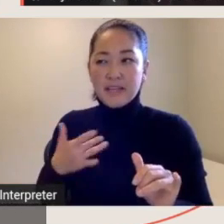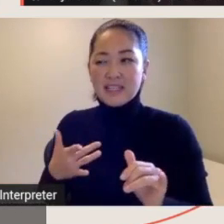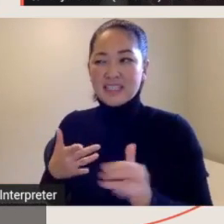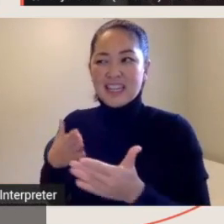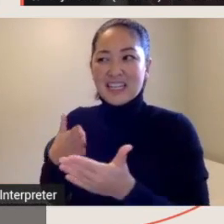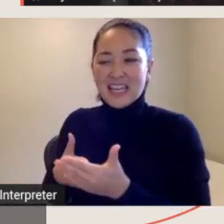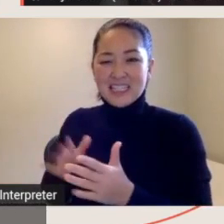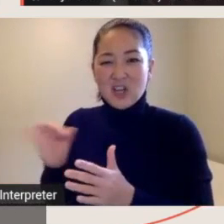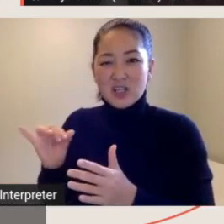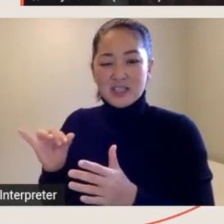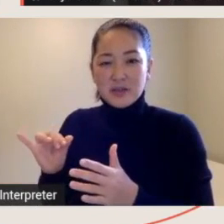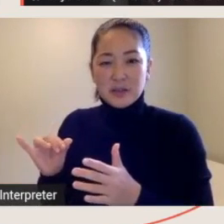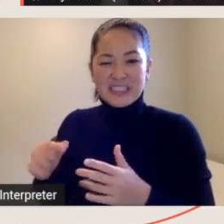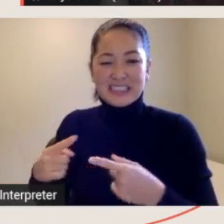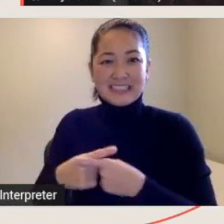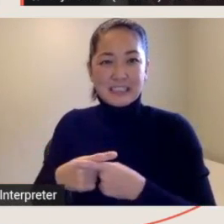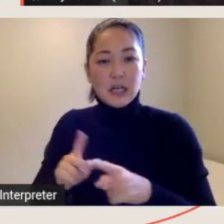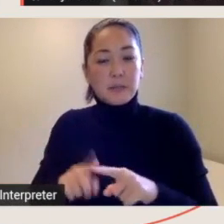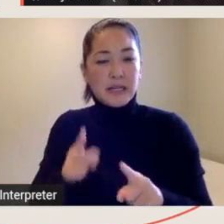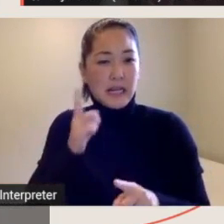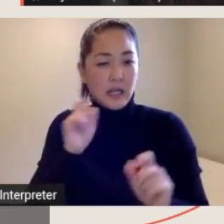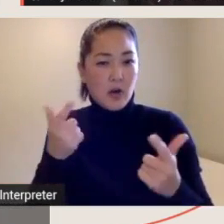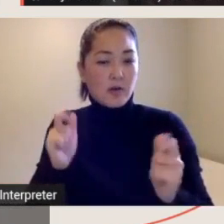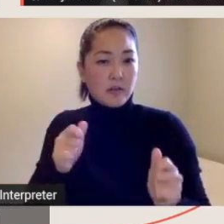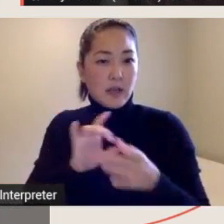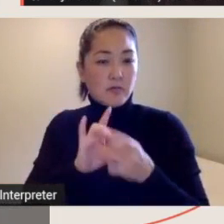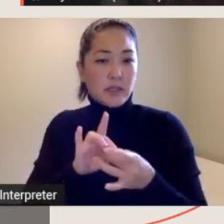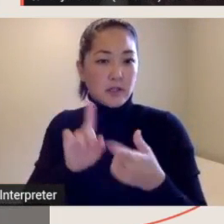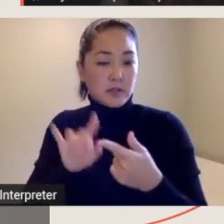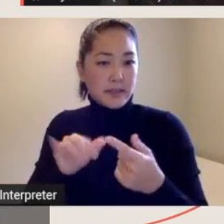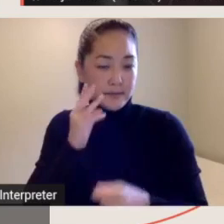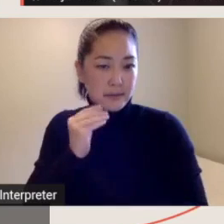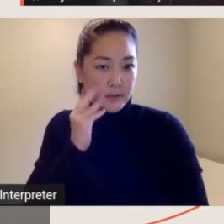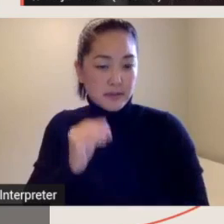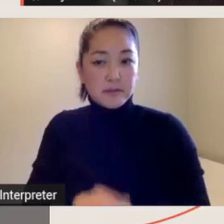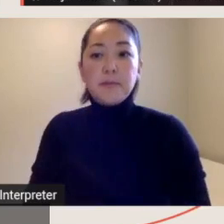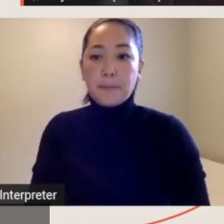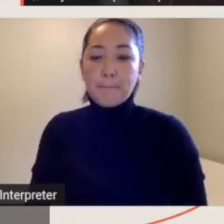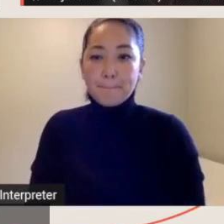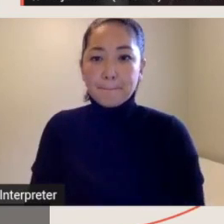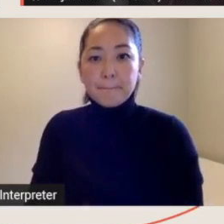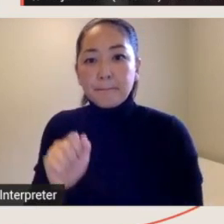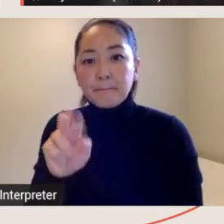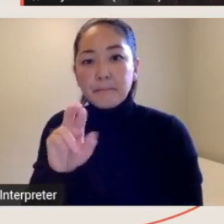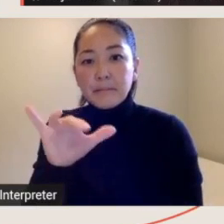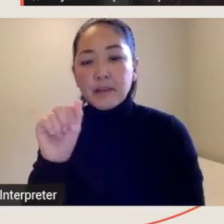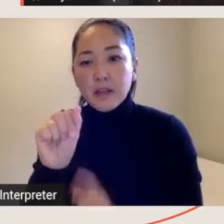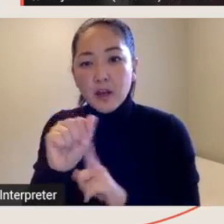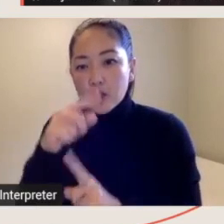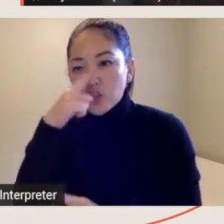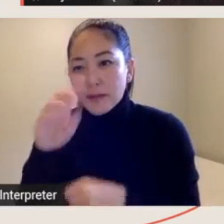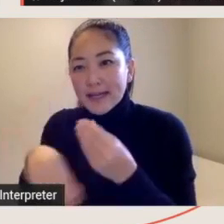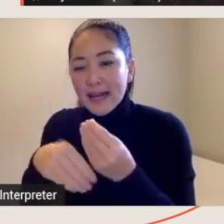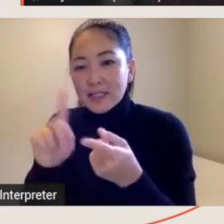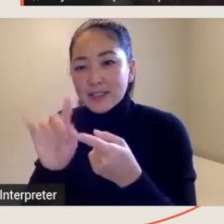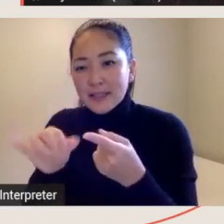I think it's something that everyone can relate to. Yeah, absolutely. Maybe, Arya, I'll also ask you to add to that if you'd like,